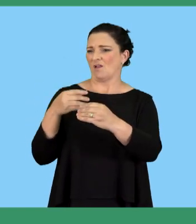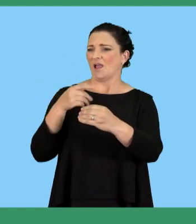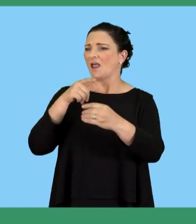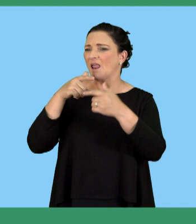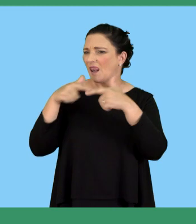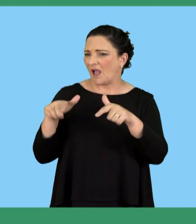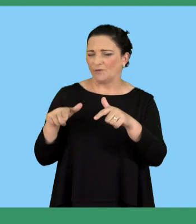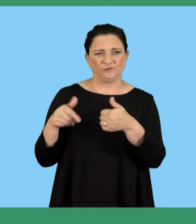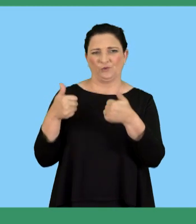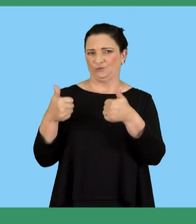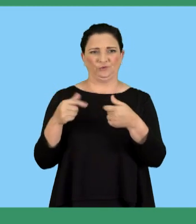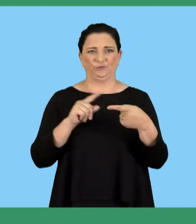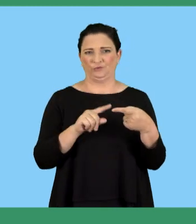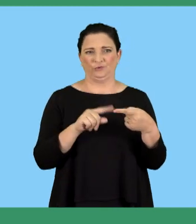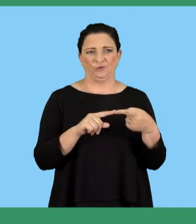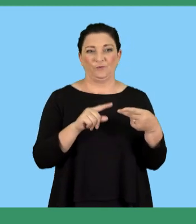customers